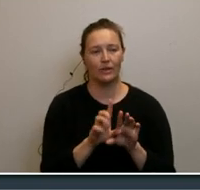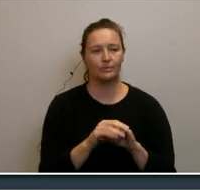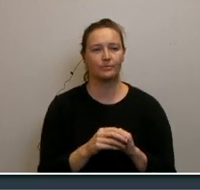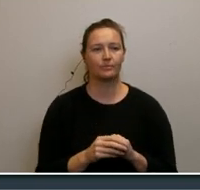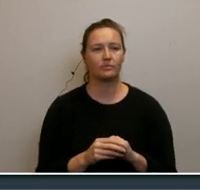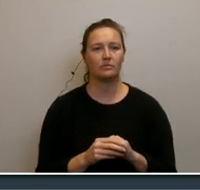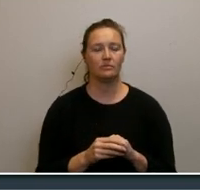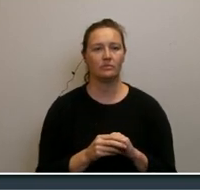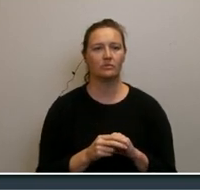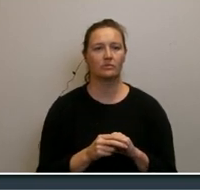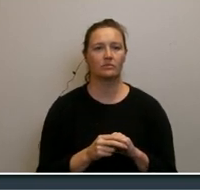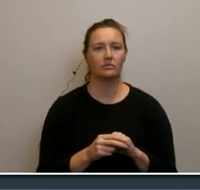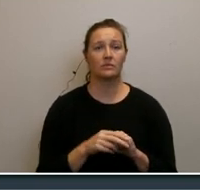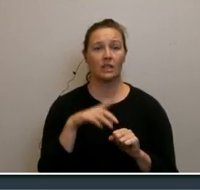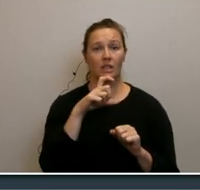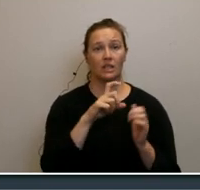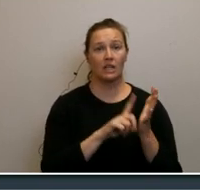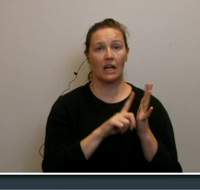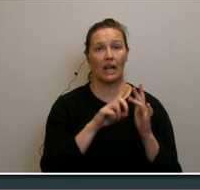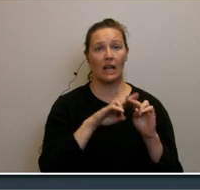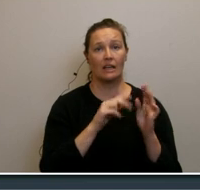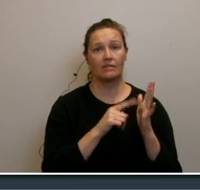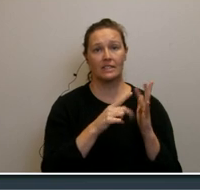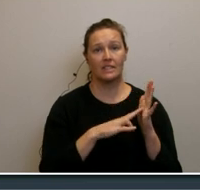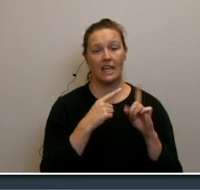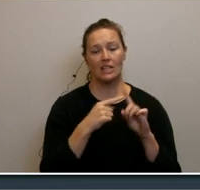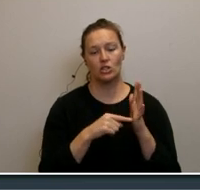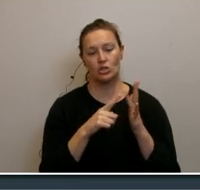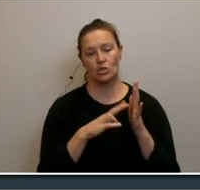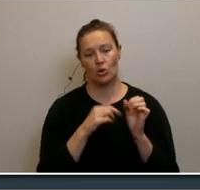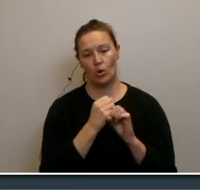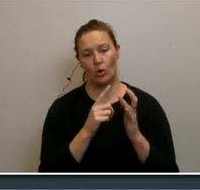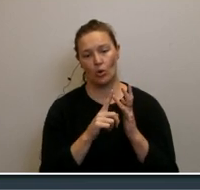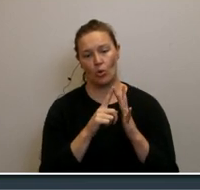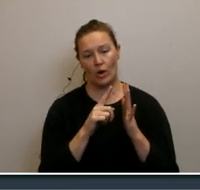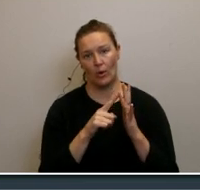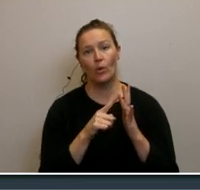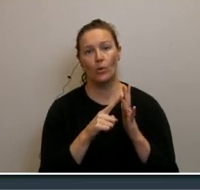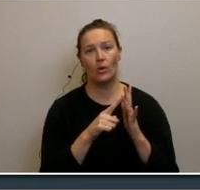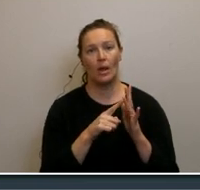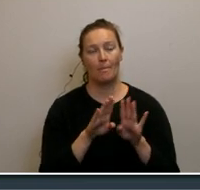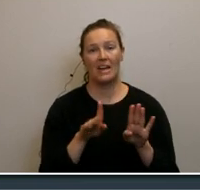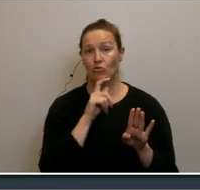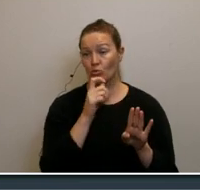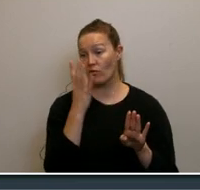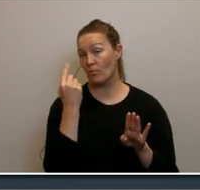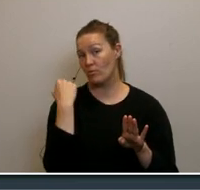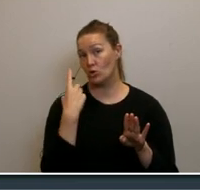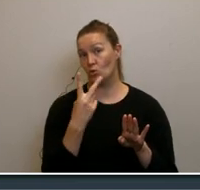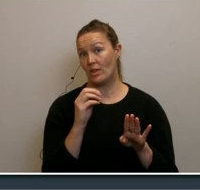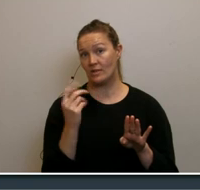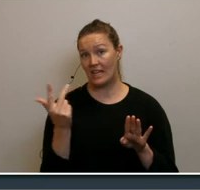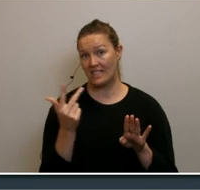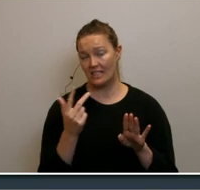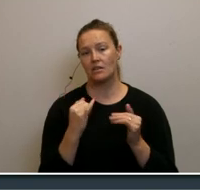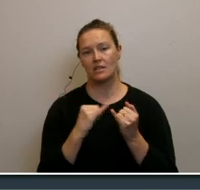Interesting enough too that the Clifton and Tongoya Coastal Panel Report back in 2018,